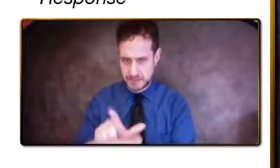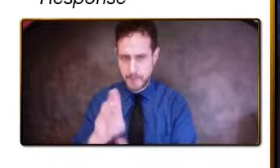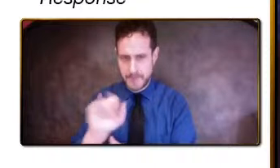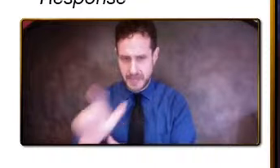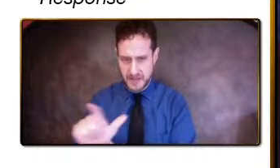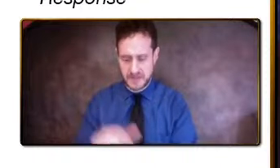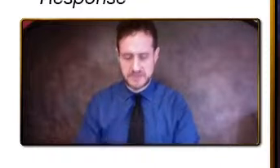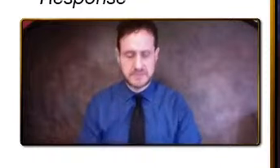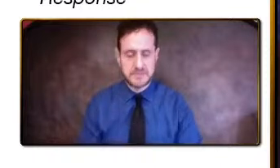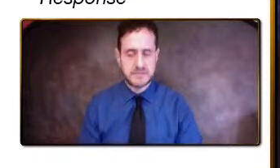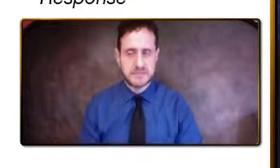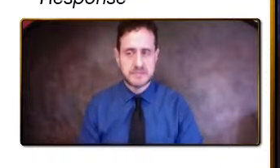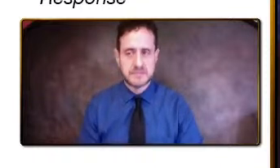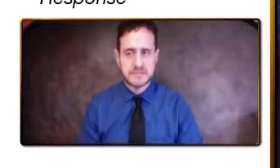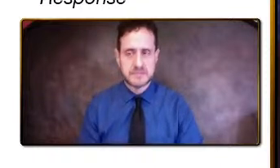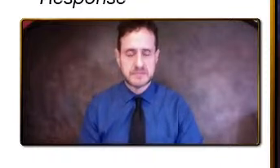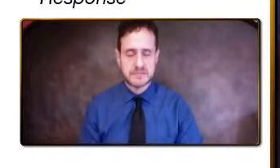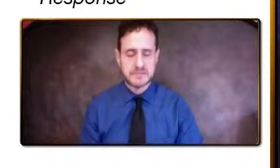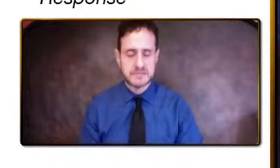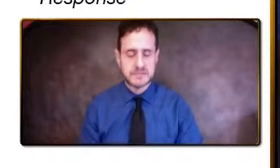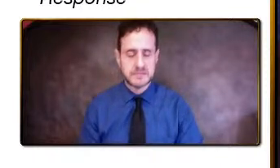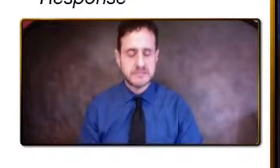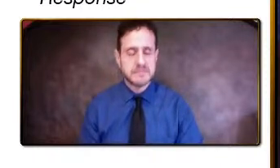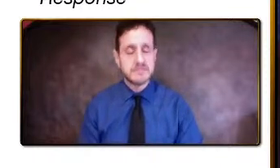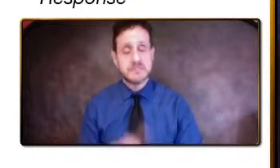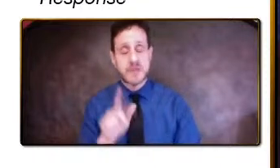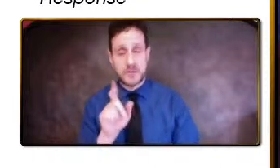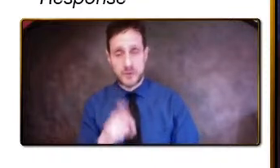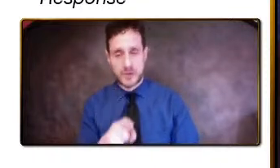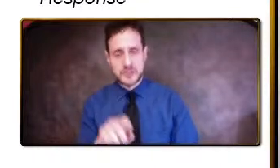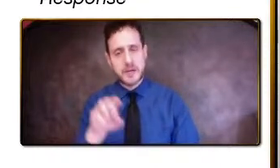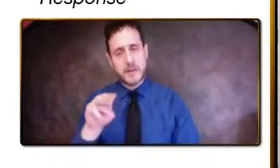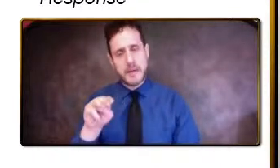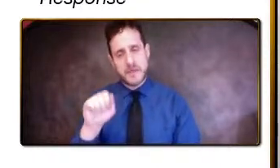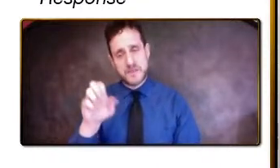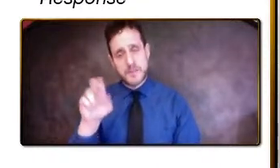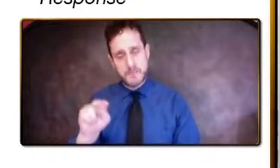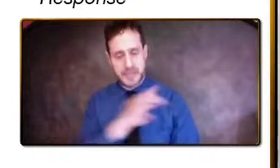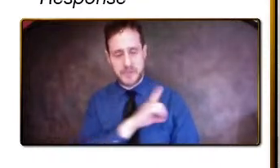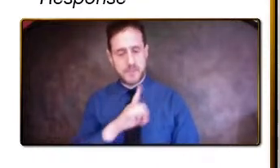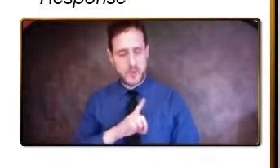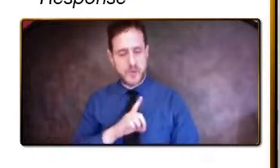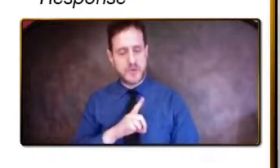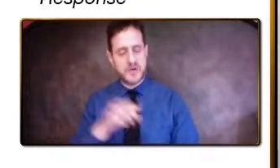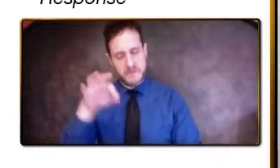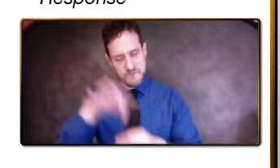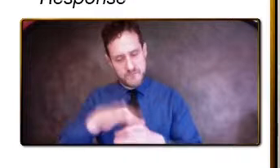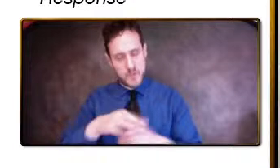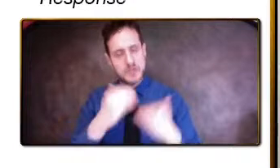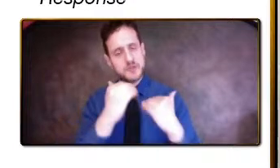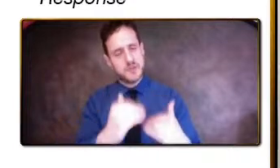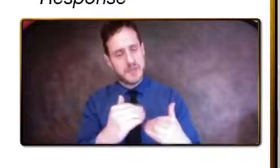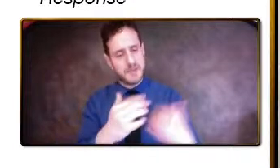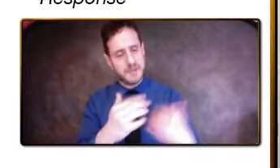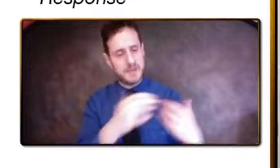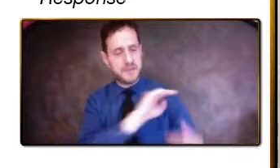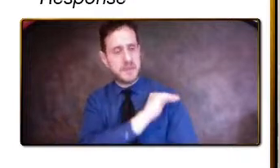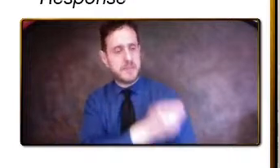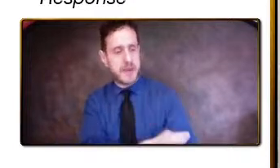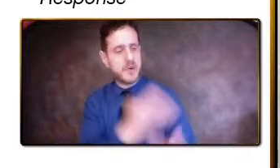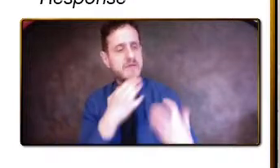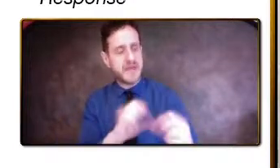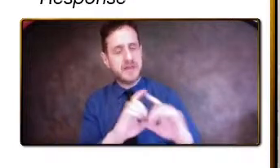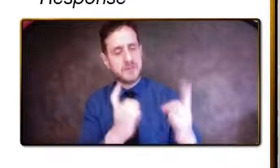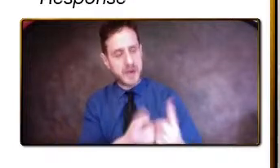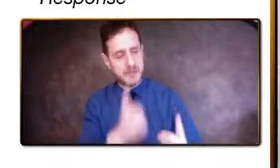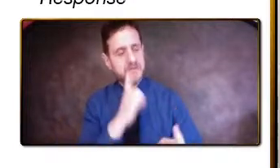This message is from Kieran Esser. The Macon County Board voted to limit the power of the health department when it comes to COVID-19